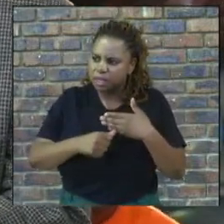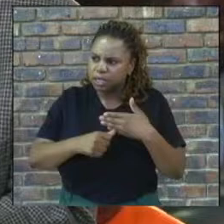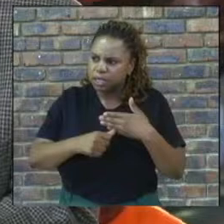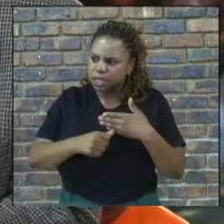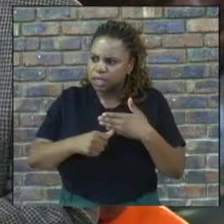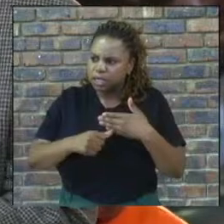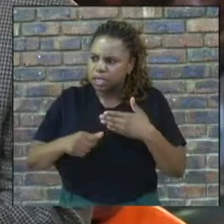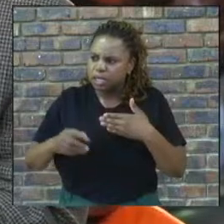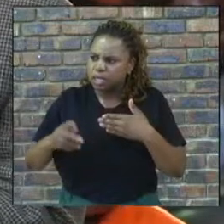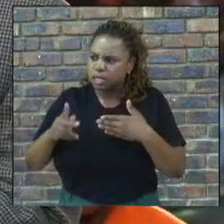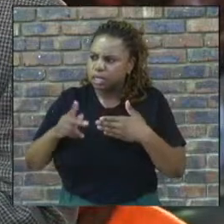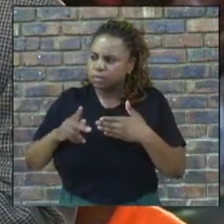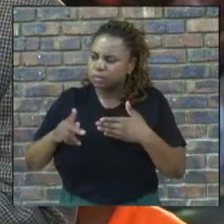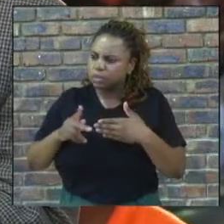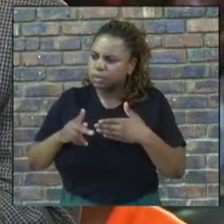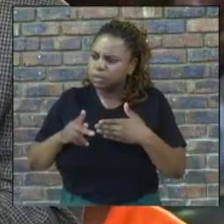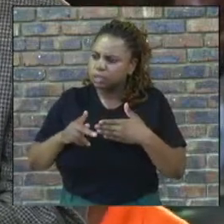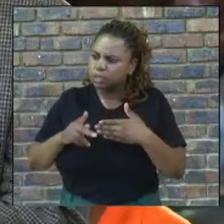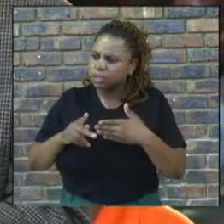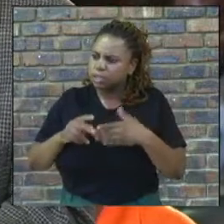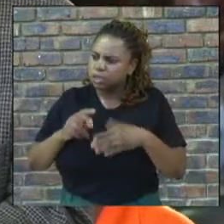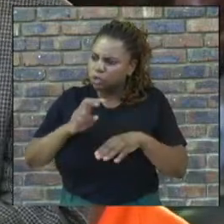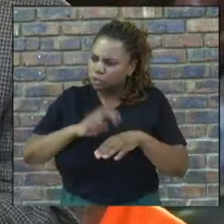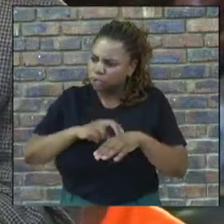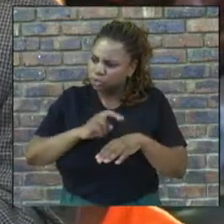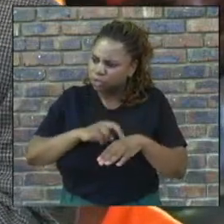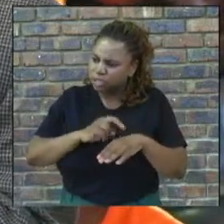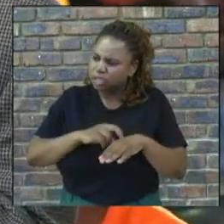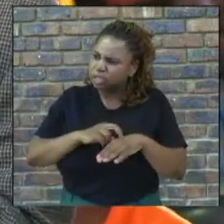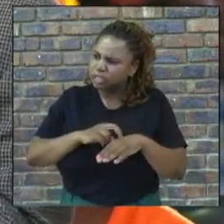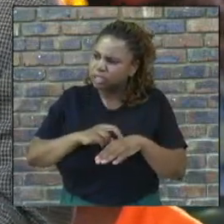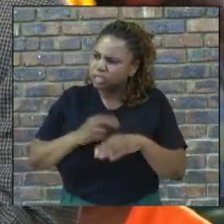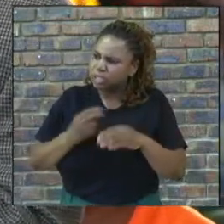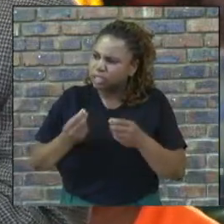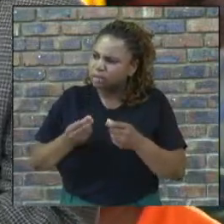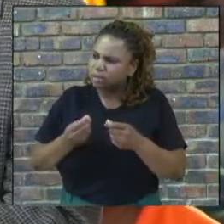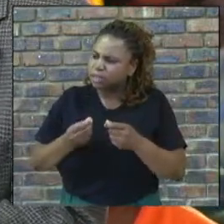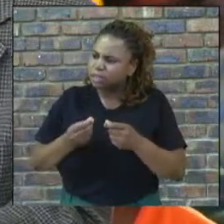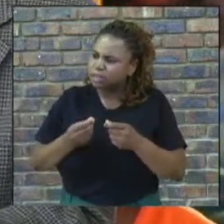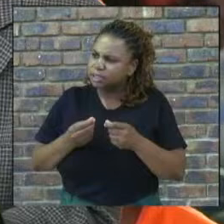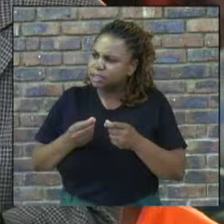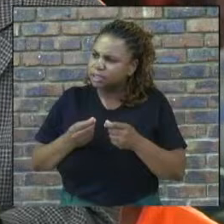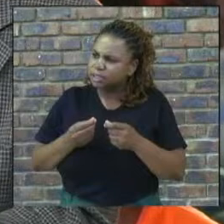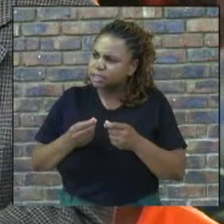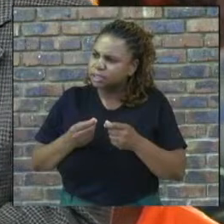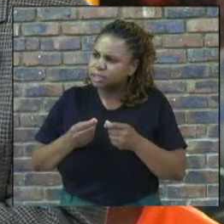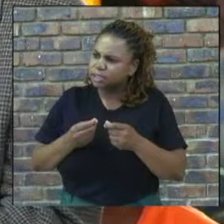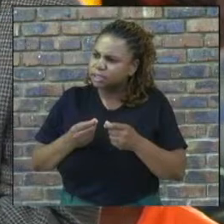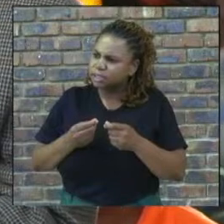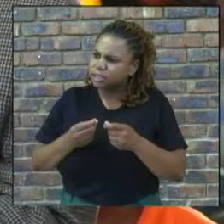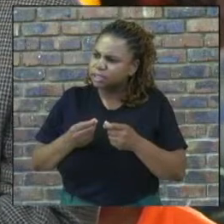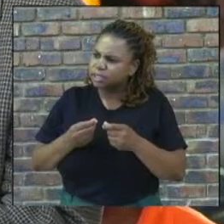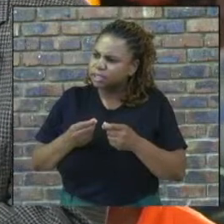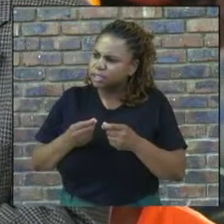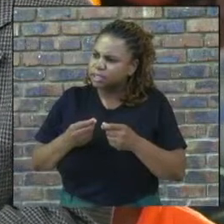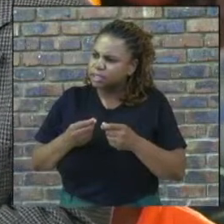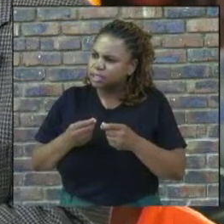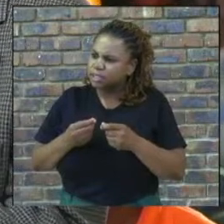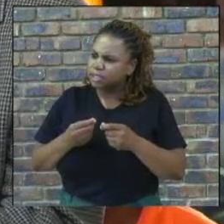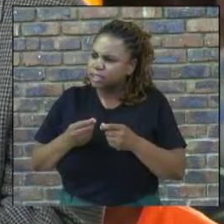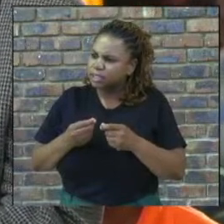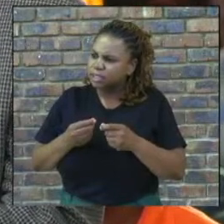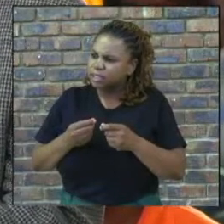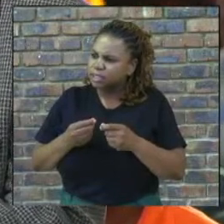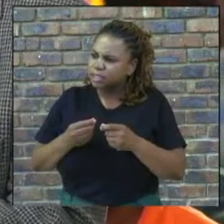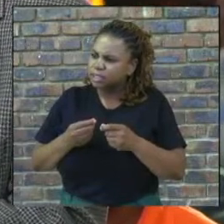ipone. But o na le ntho e ba re ke surrender. Rona setjhaba se setsho ba re bolelle ka ntho tse, ba re ruti hore if